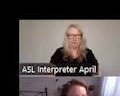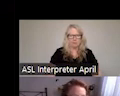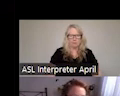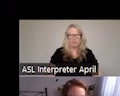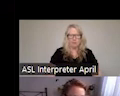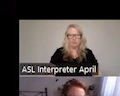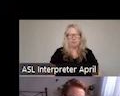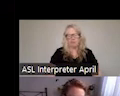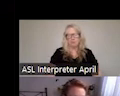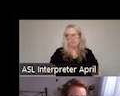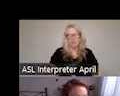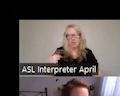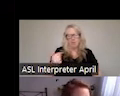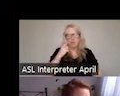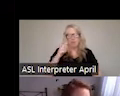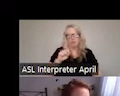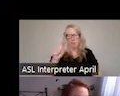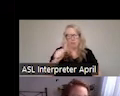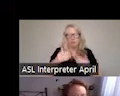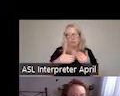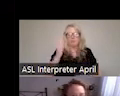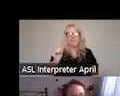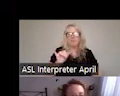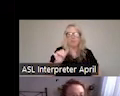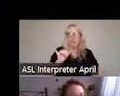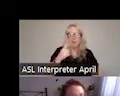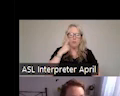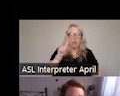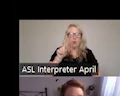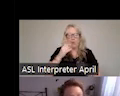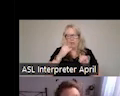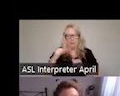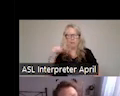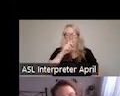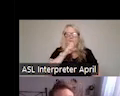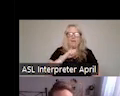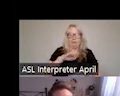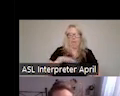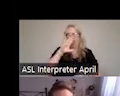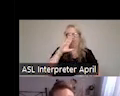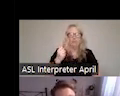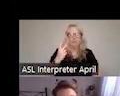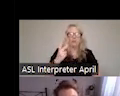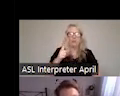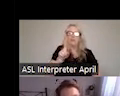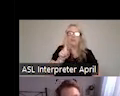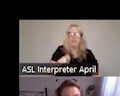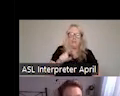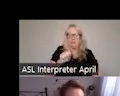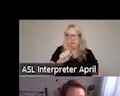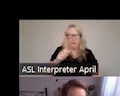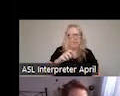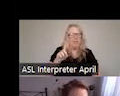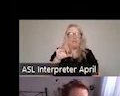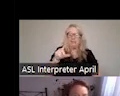for substance use disorder. So similarly, for individuals ages 12 and up who needed substance use disorder treatment and did